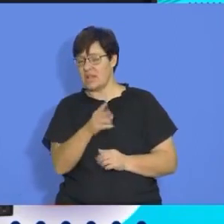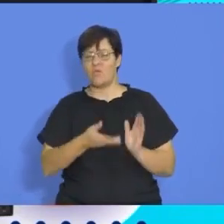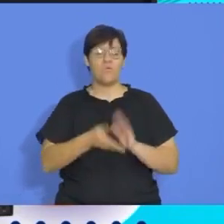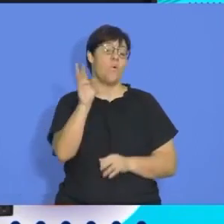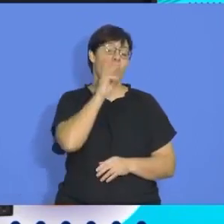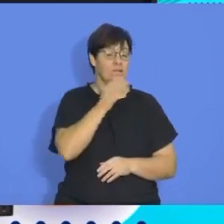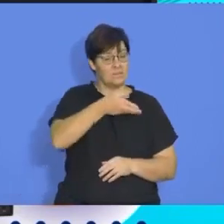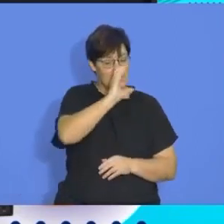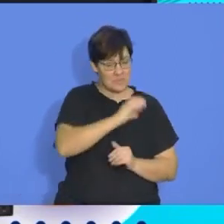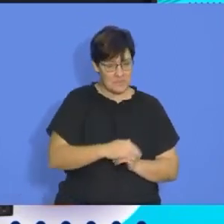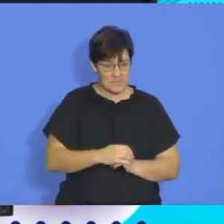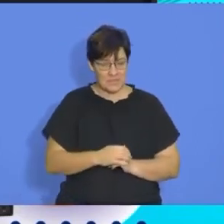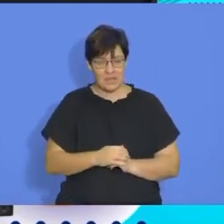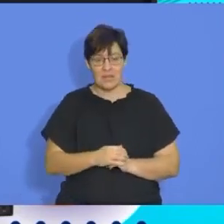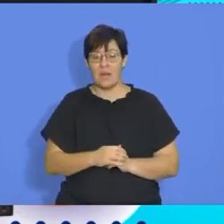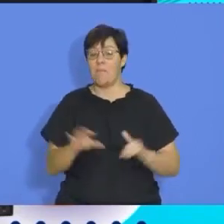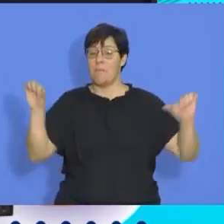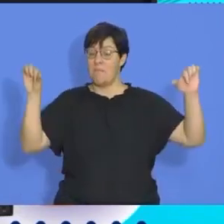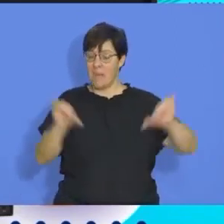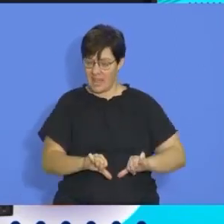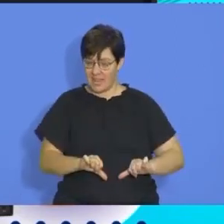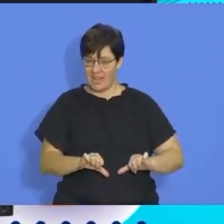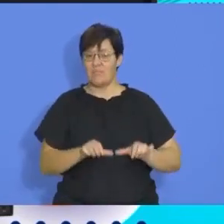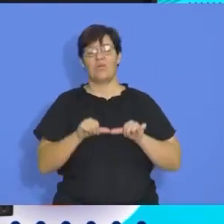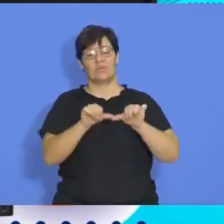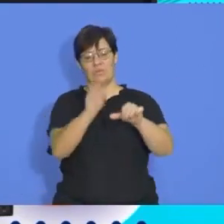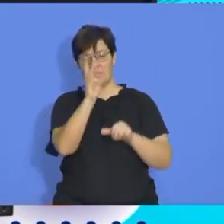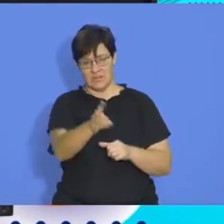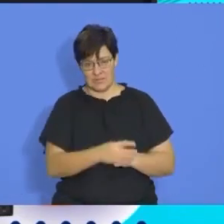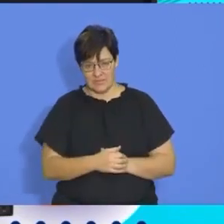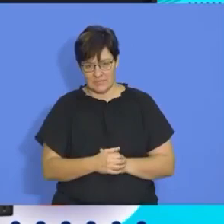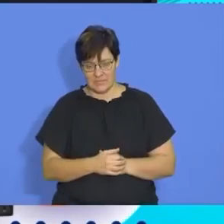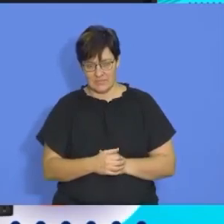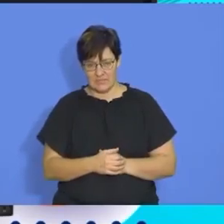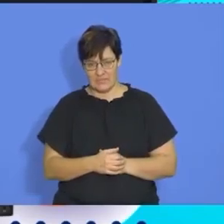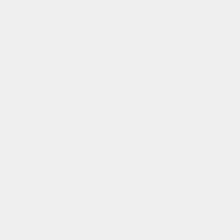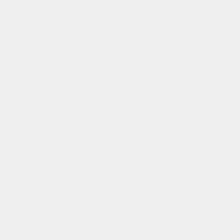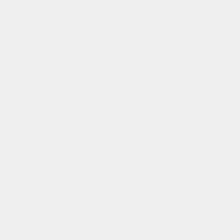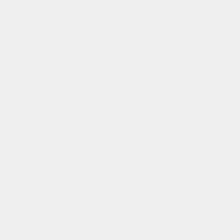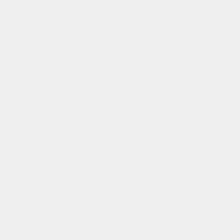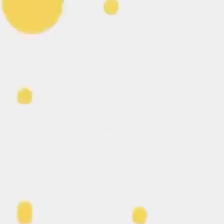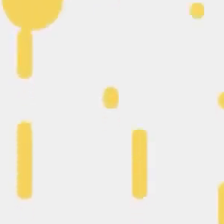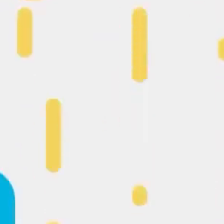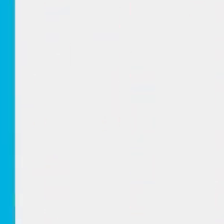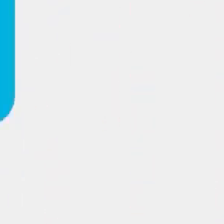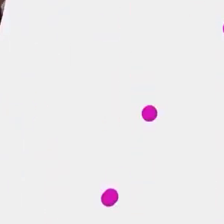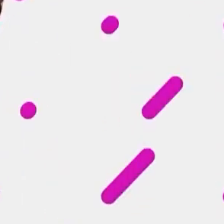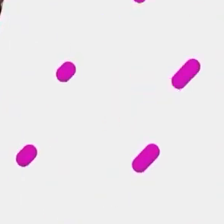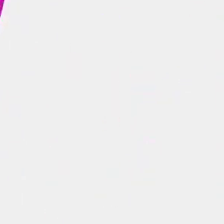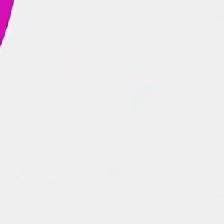guys in a bit. Go and grab a glass of water, and when we return, we will continue.